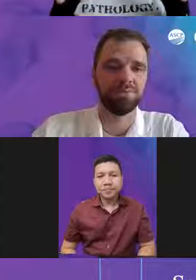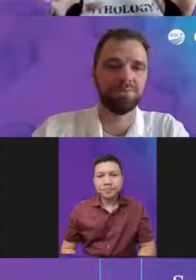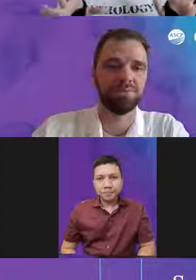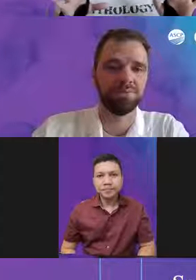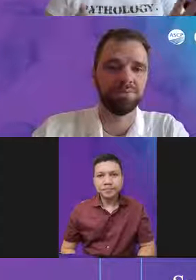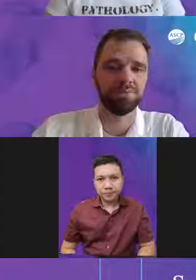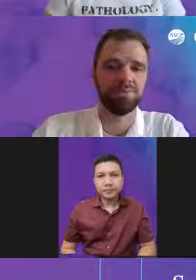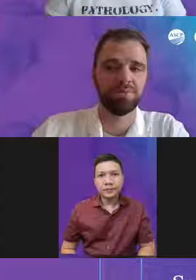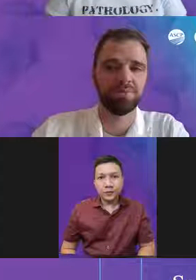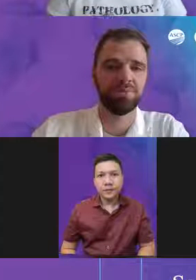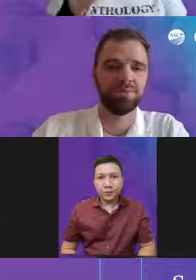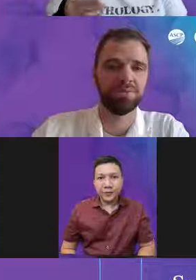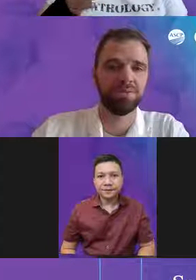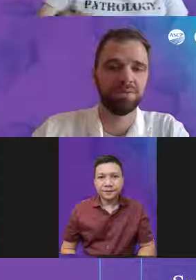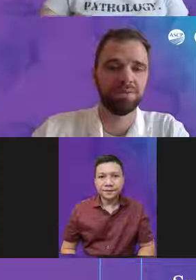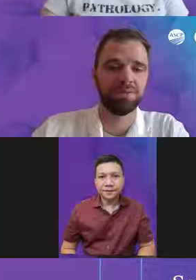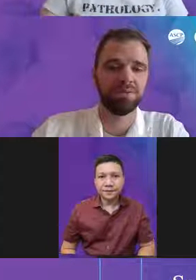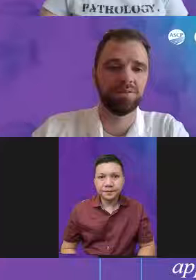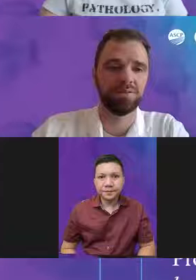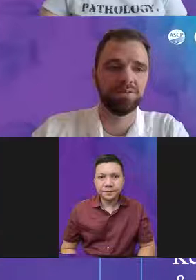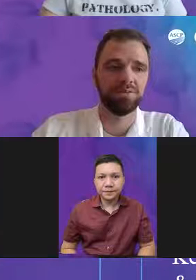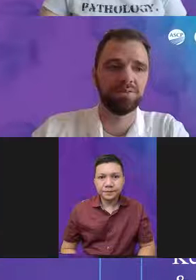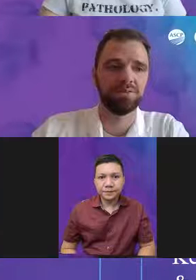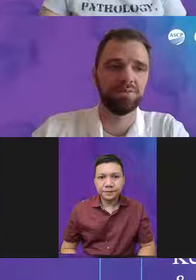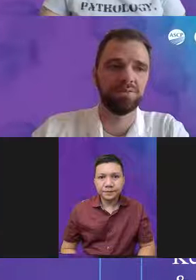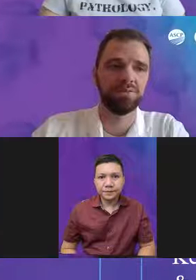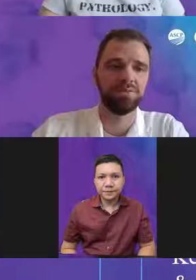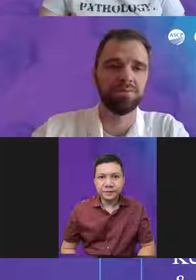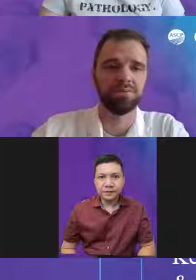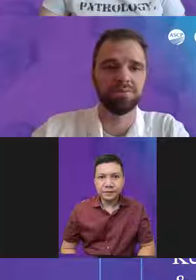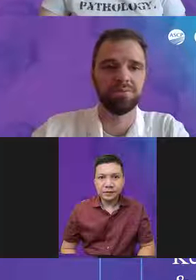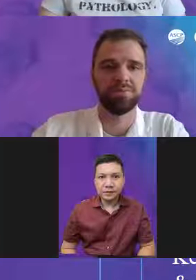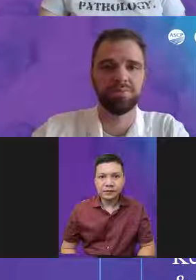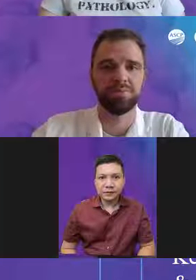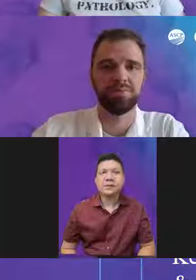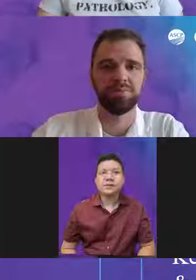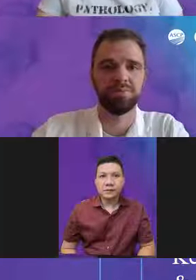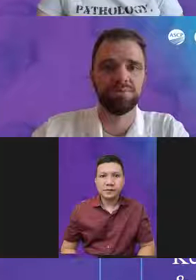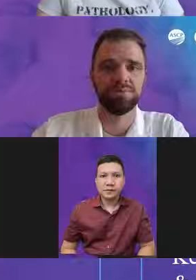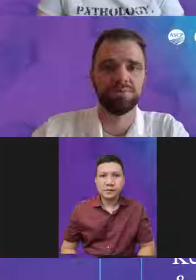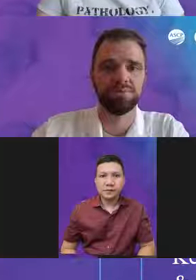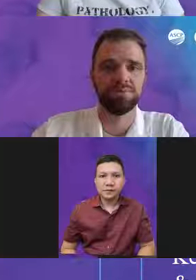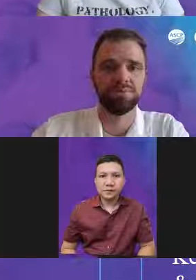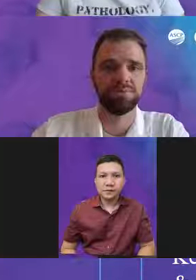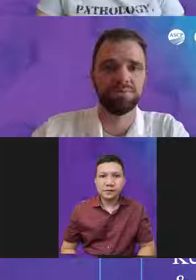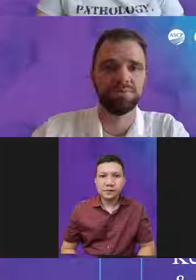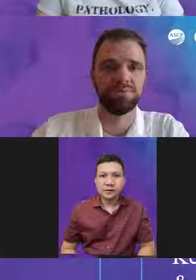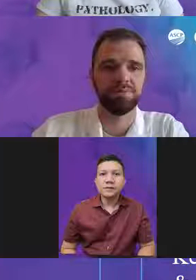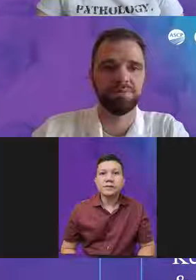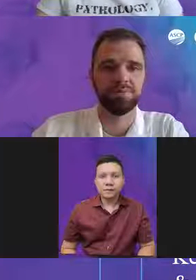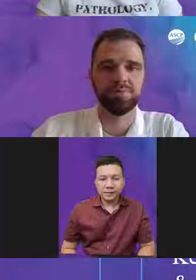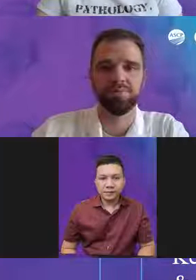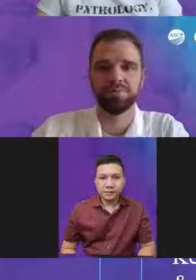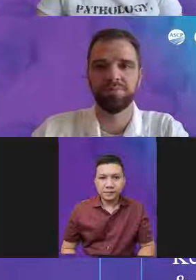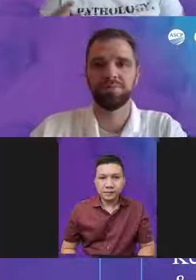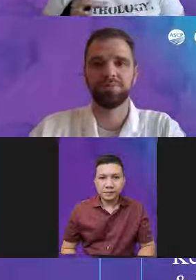you need to look at the chromatin to look. And we have up here lookalikes. So a small lymphocyte